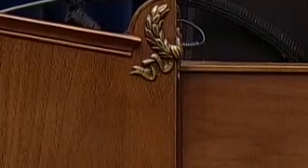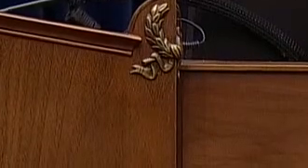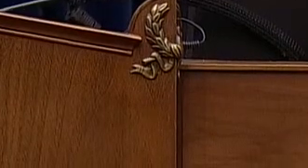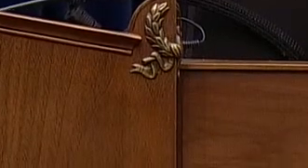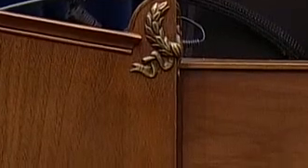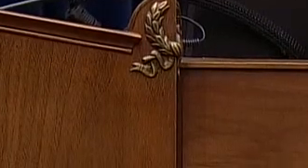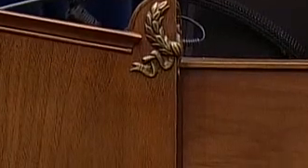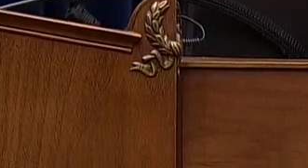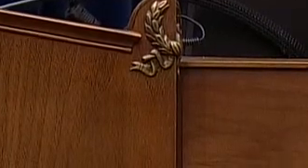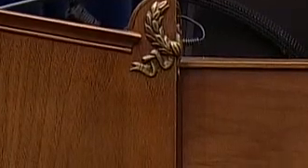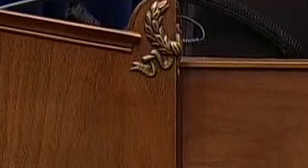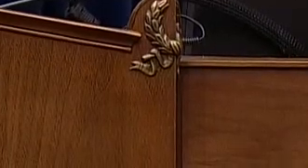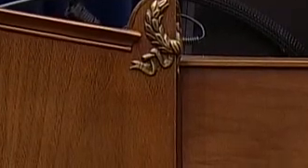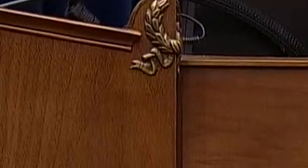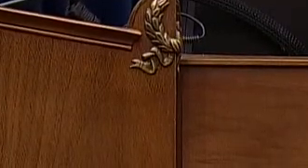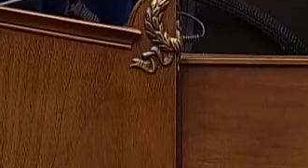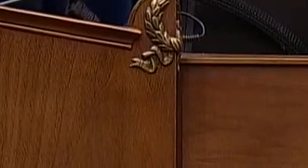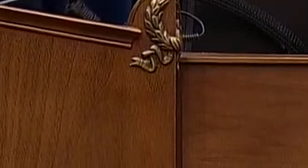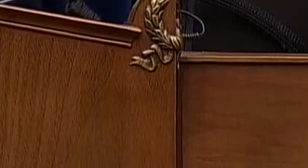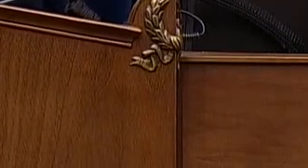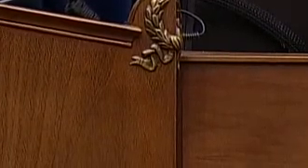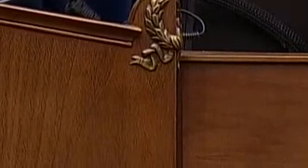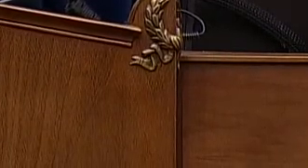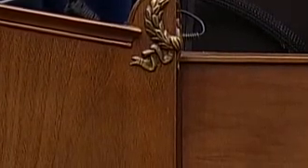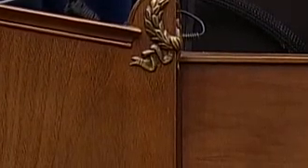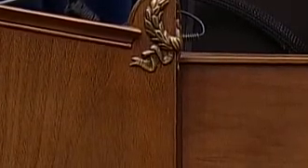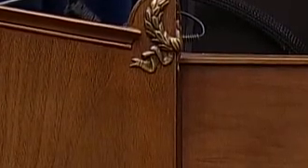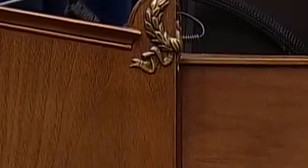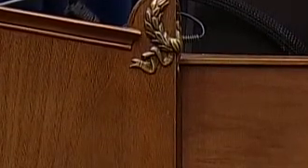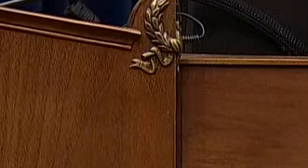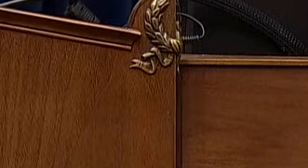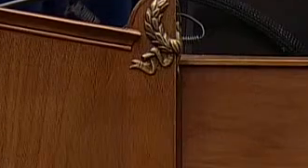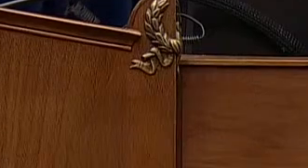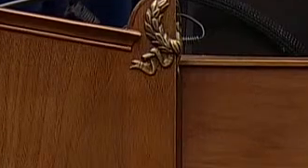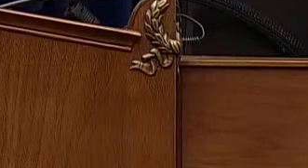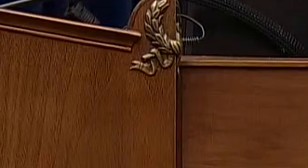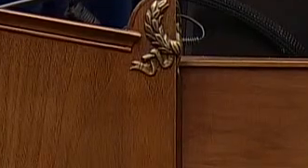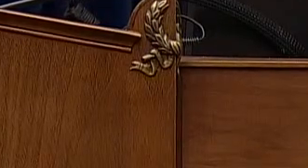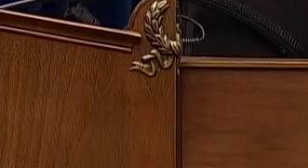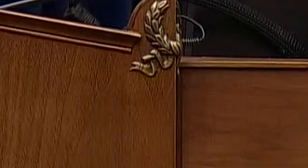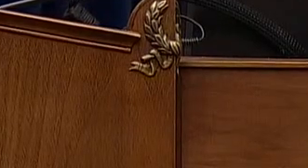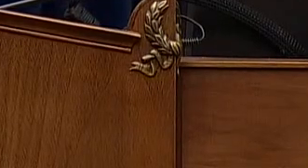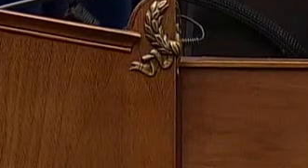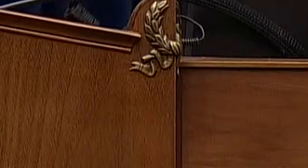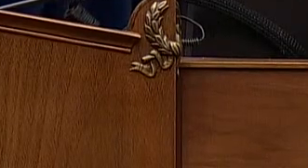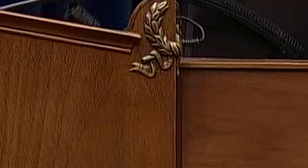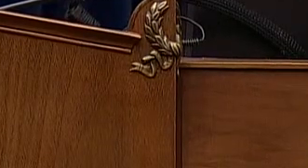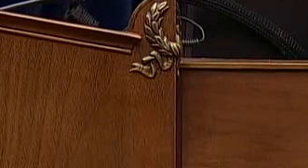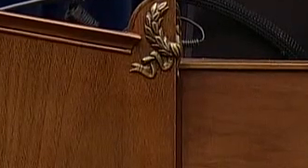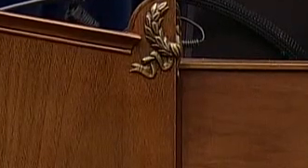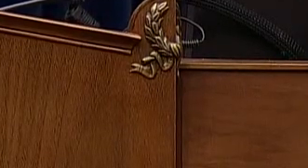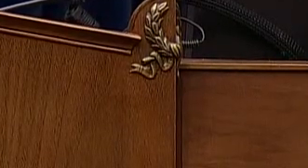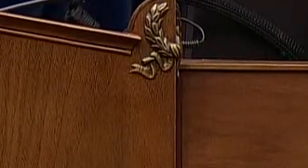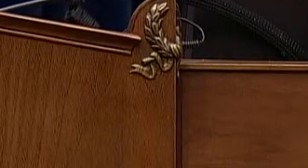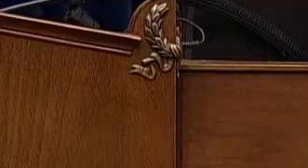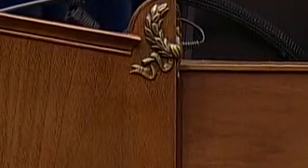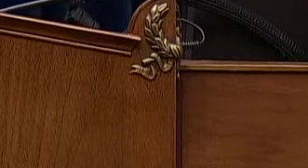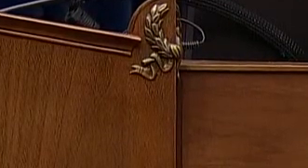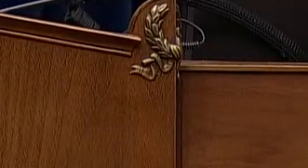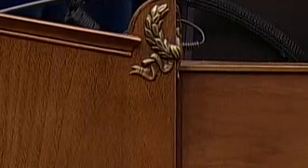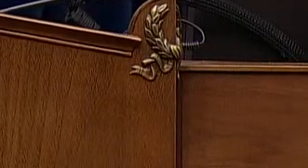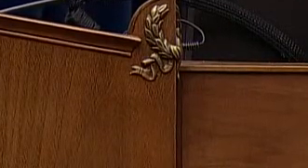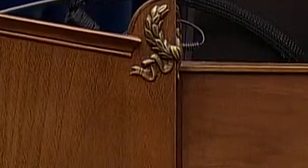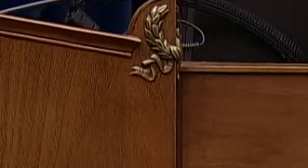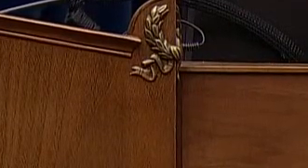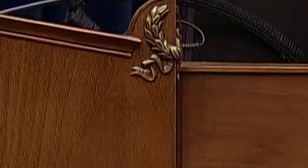but members retain the right to seek recognition verbally. In regular order, members will be recognized in